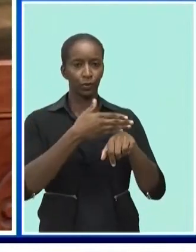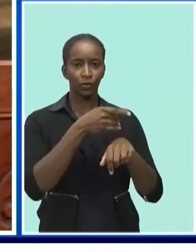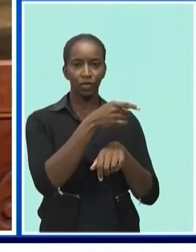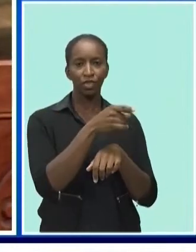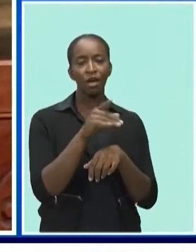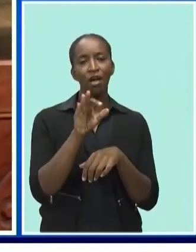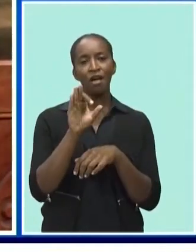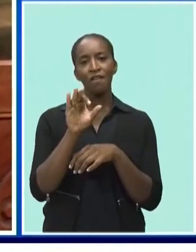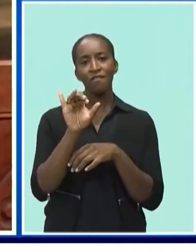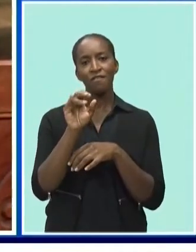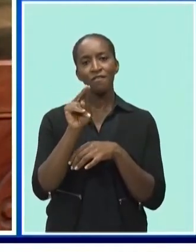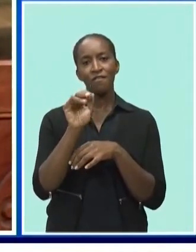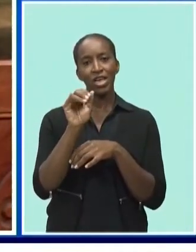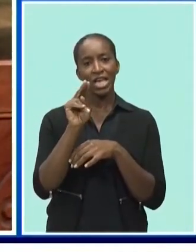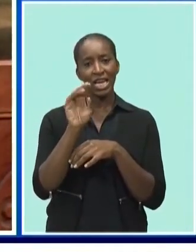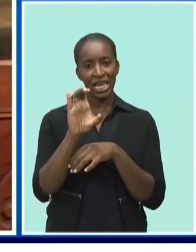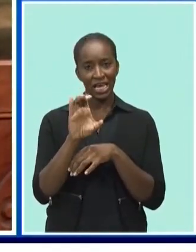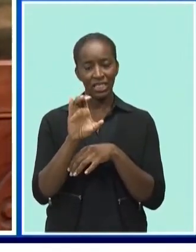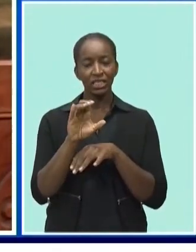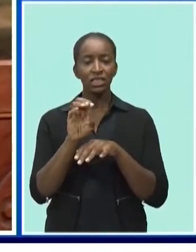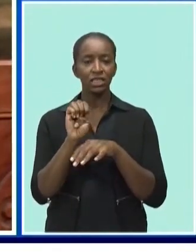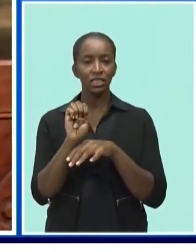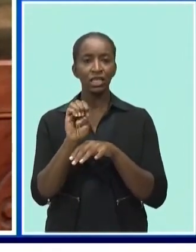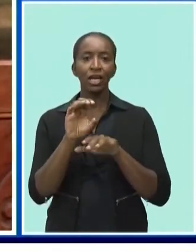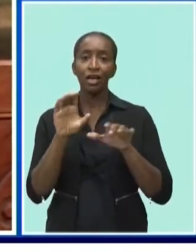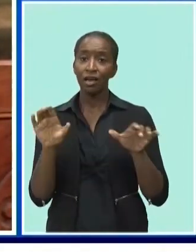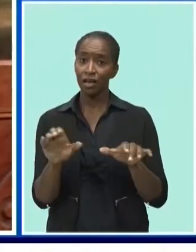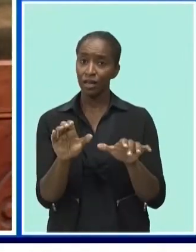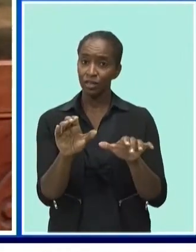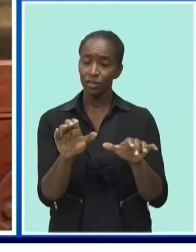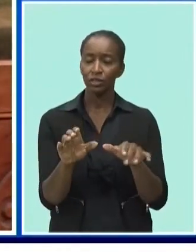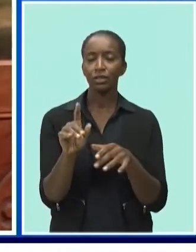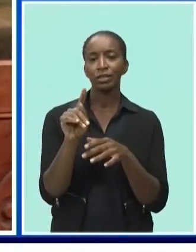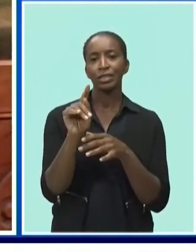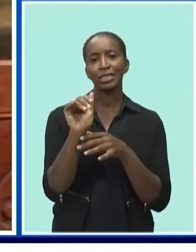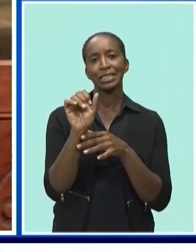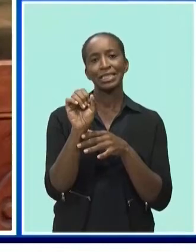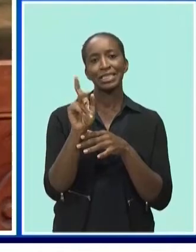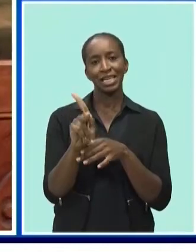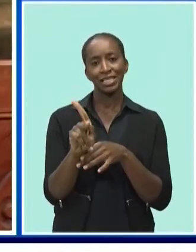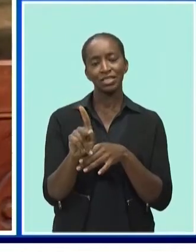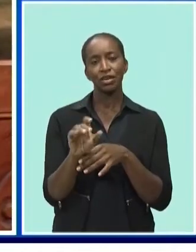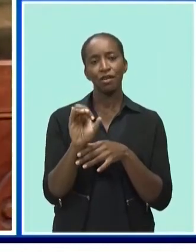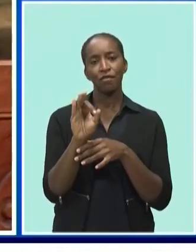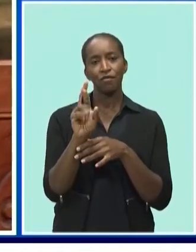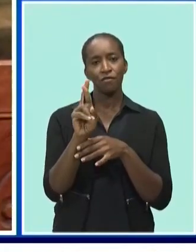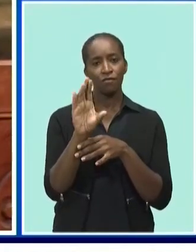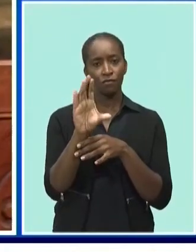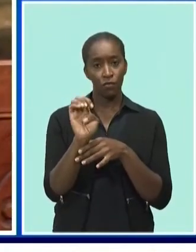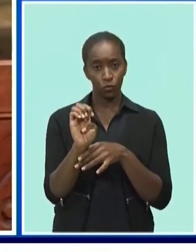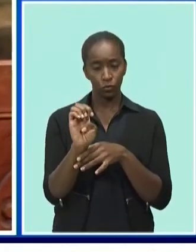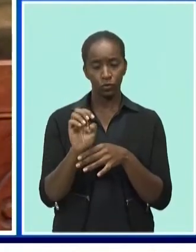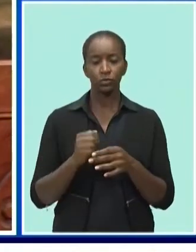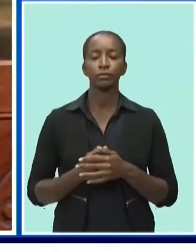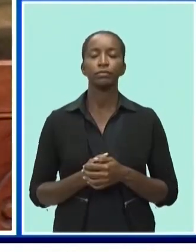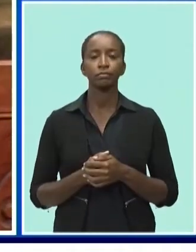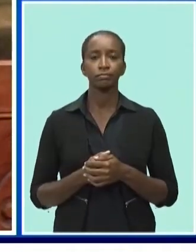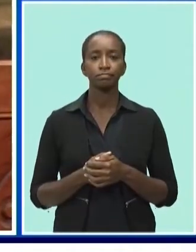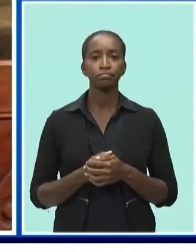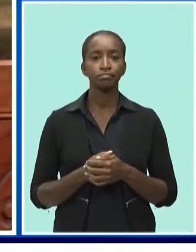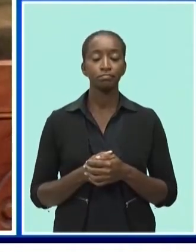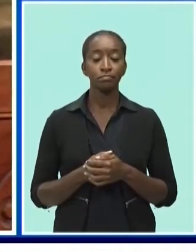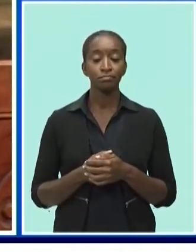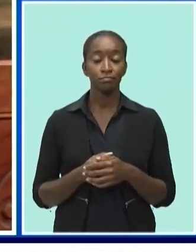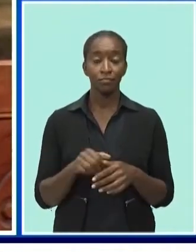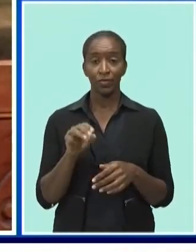Barbados is required at the end of May to report to the Caribbean Financial Action